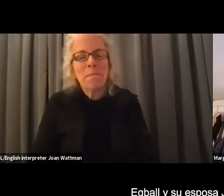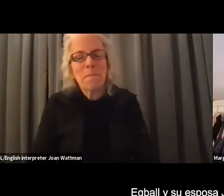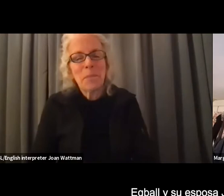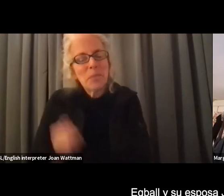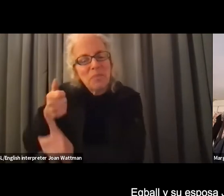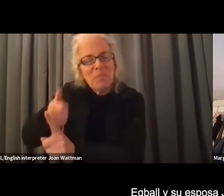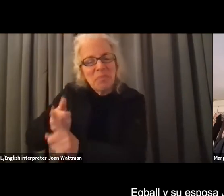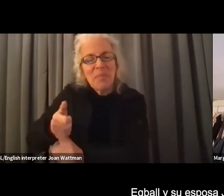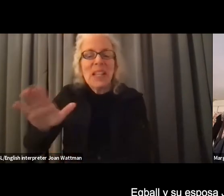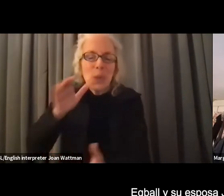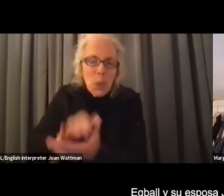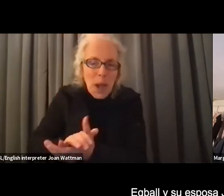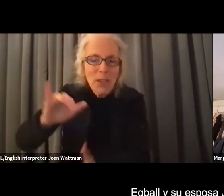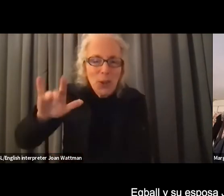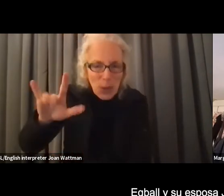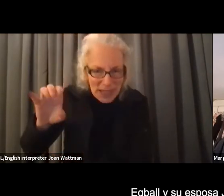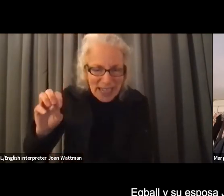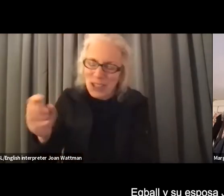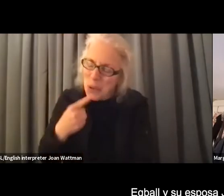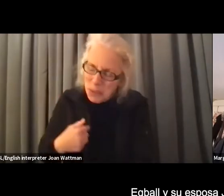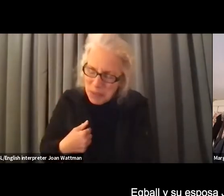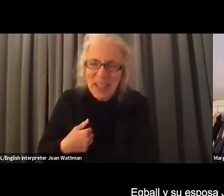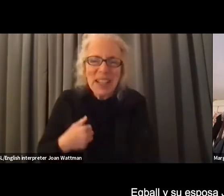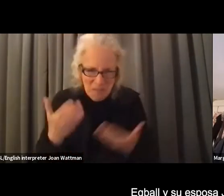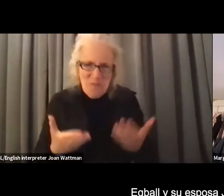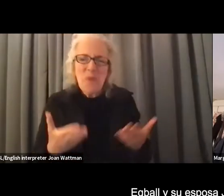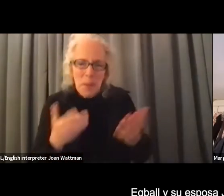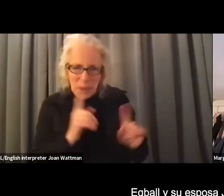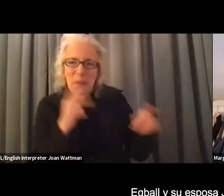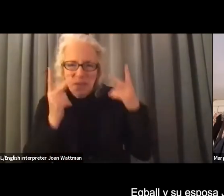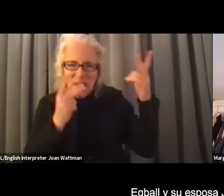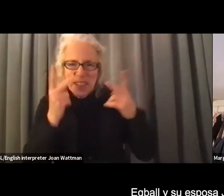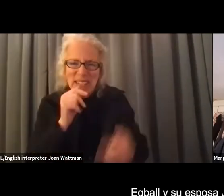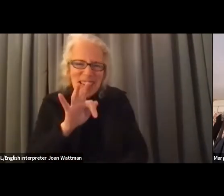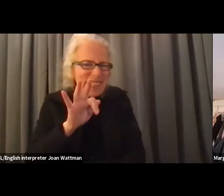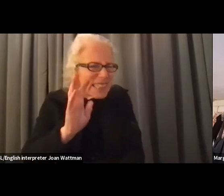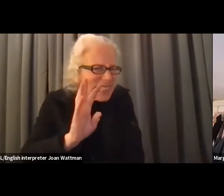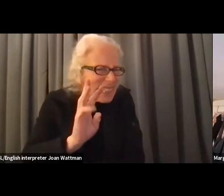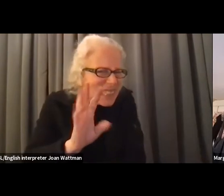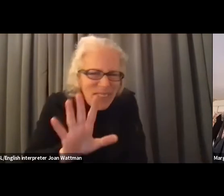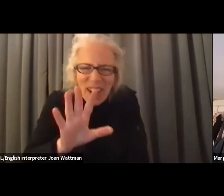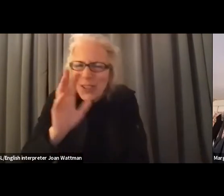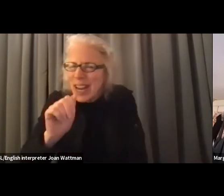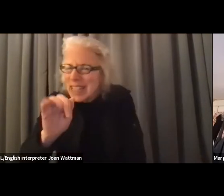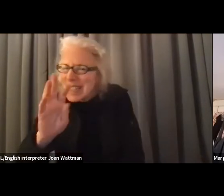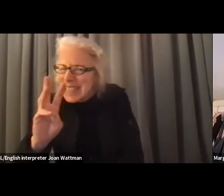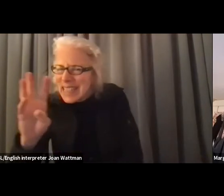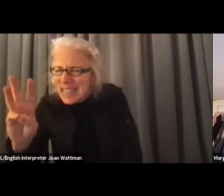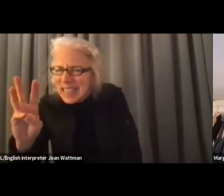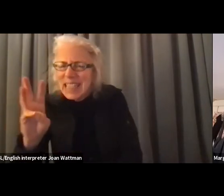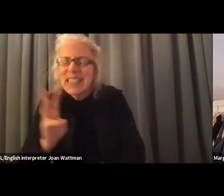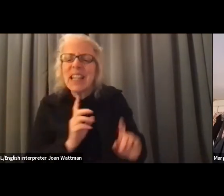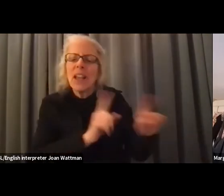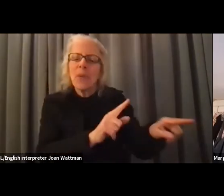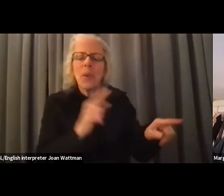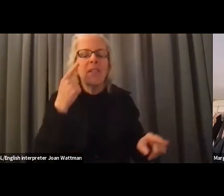Eqbal, his wife Julie told me, was likely in Mississippi in 1965 or 66 for an early anti-war